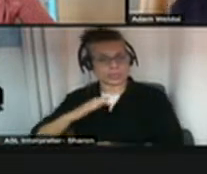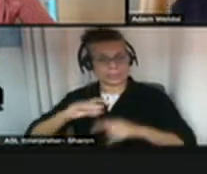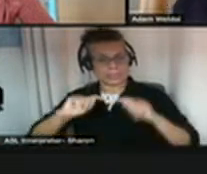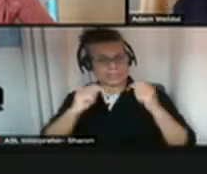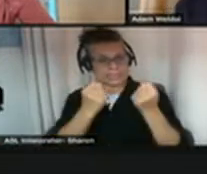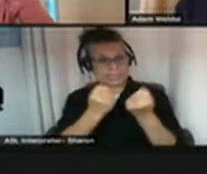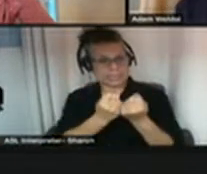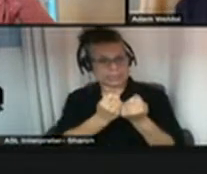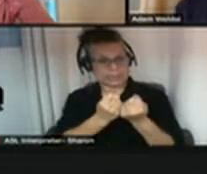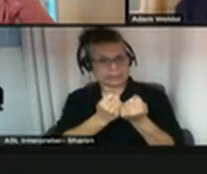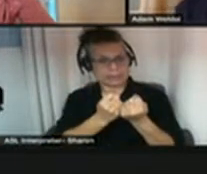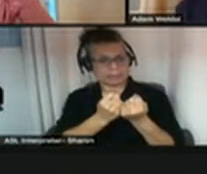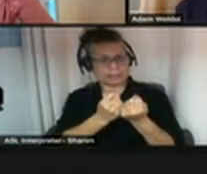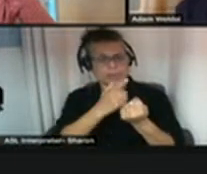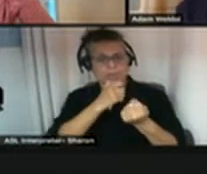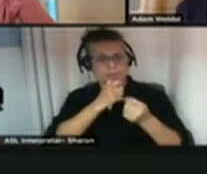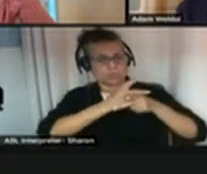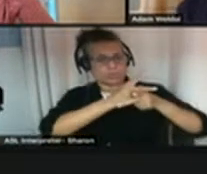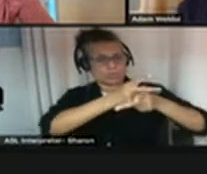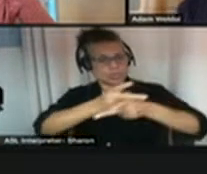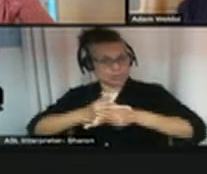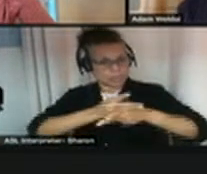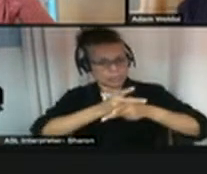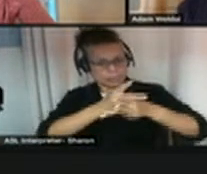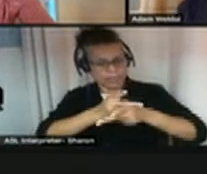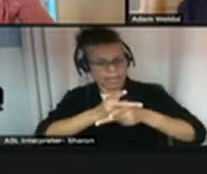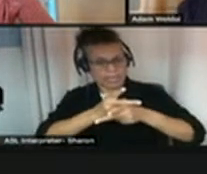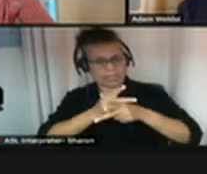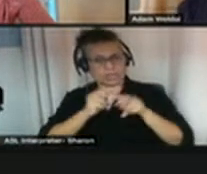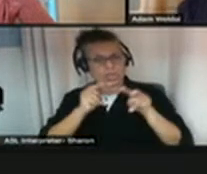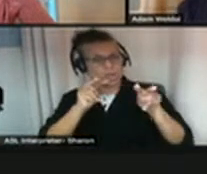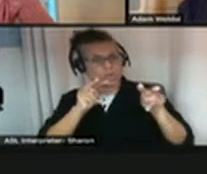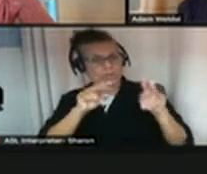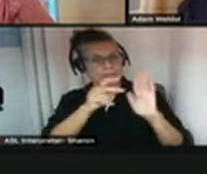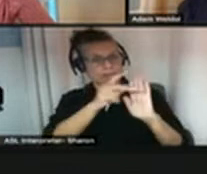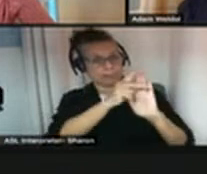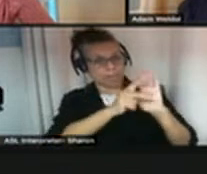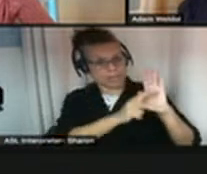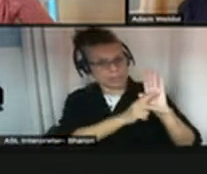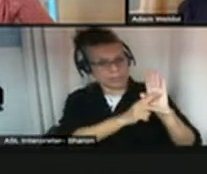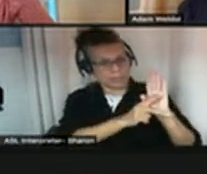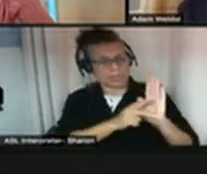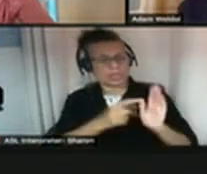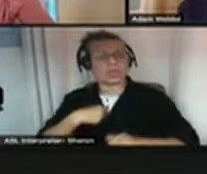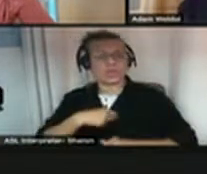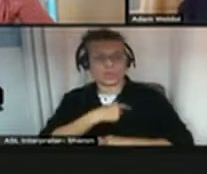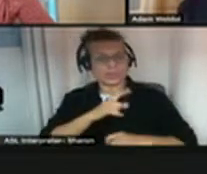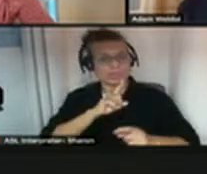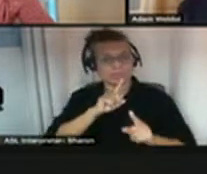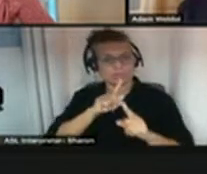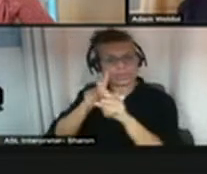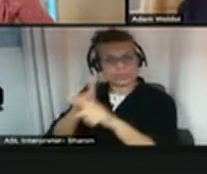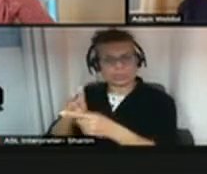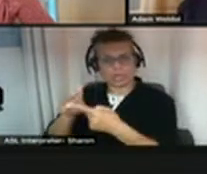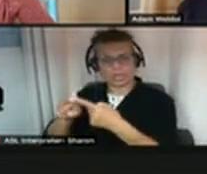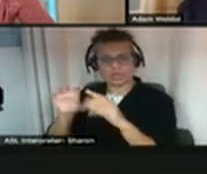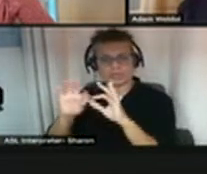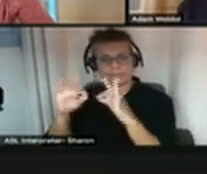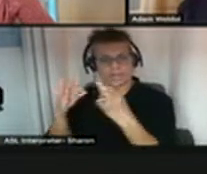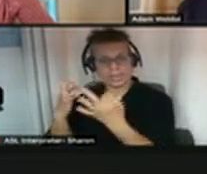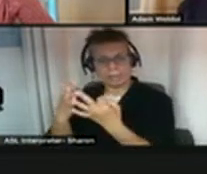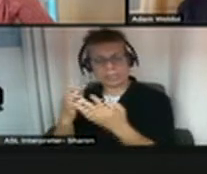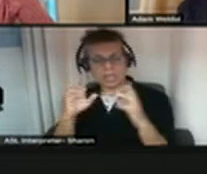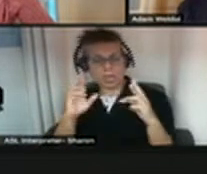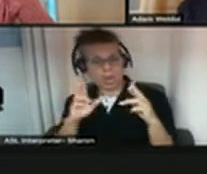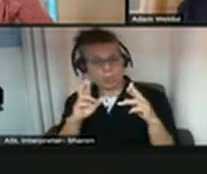actually supervises or oversees that policy. And we are going to get back to the family, hopefully by the end of the week